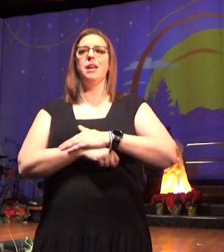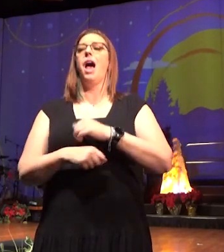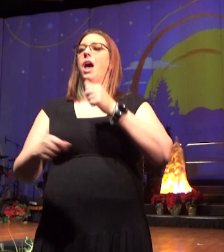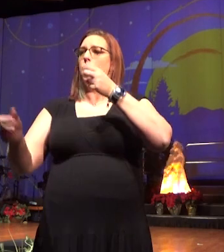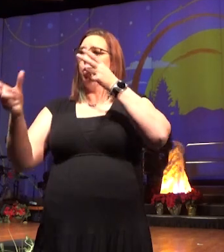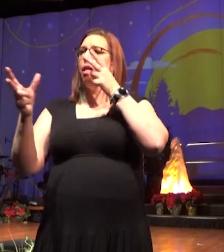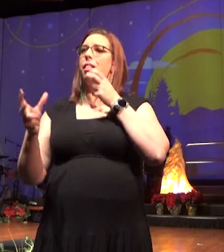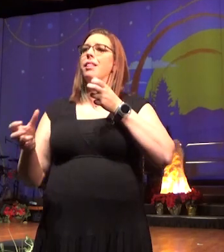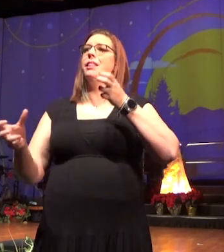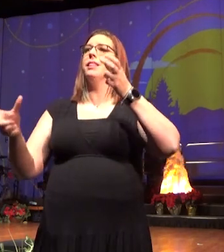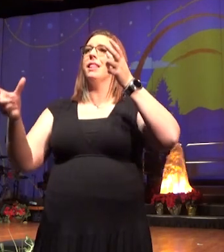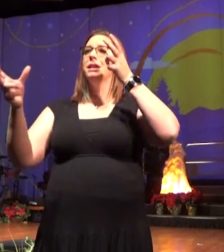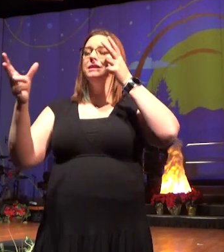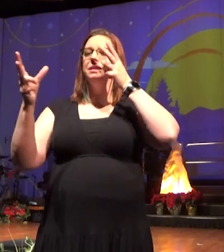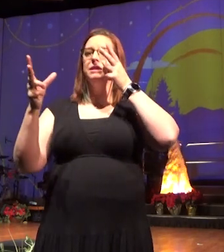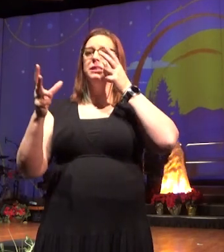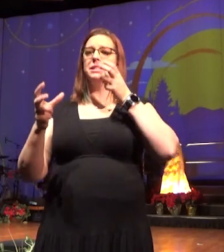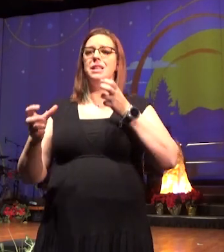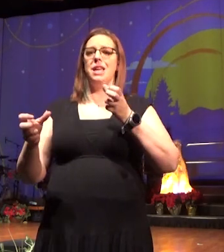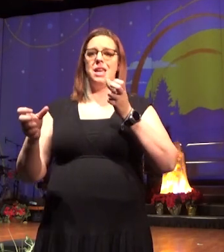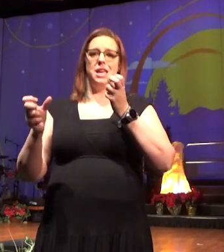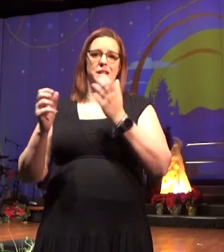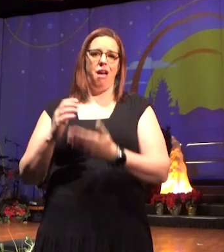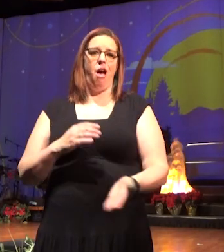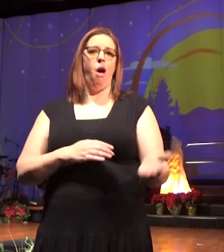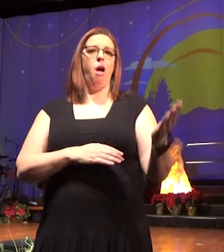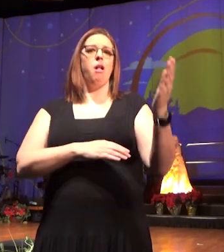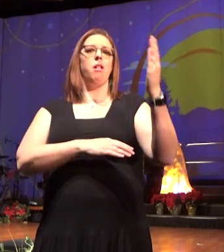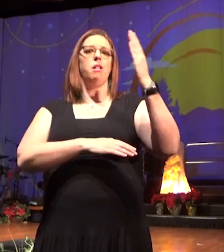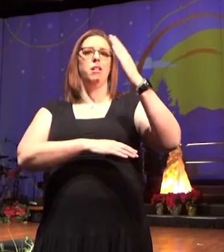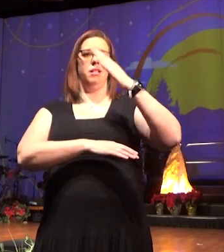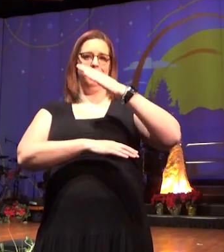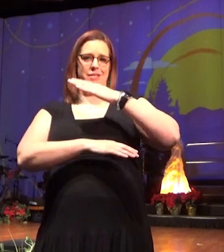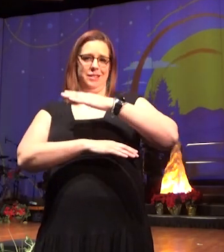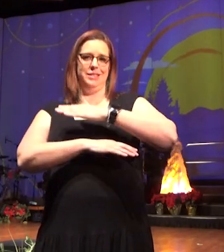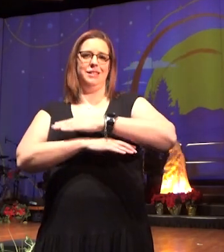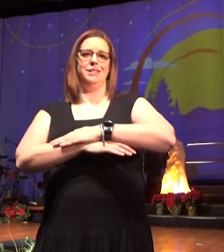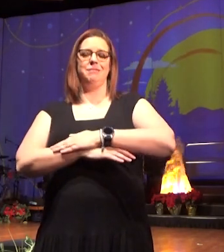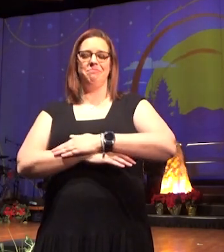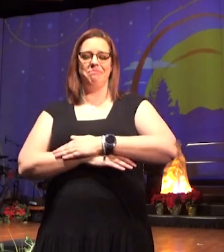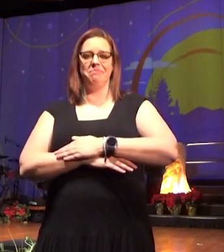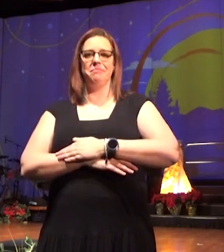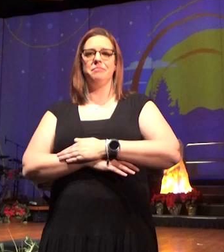I will listen all day long.